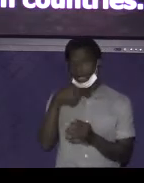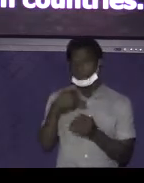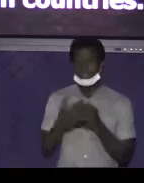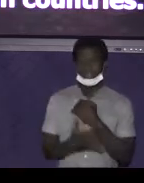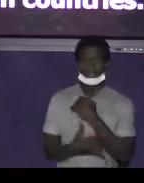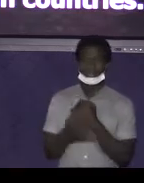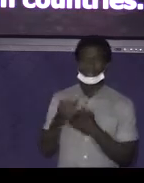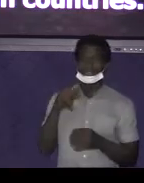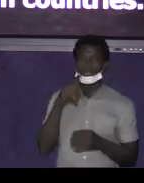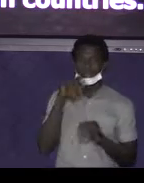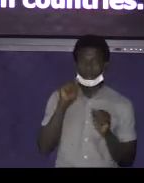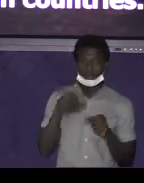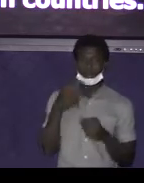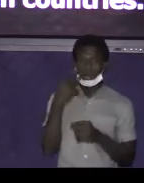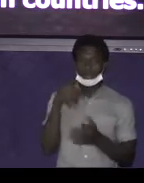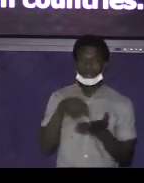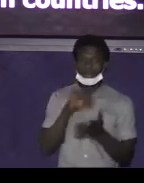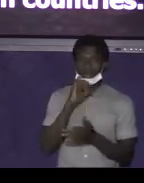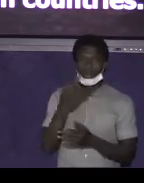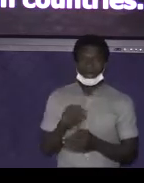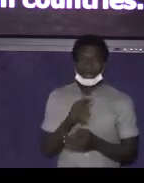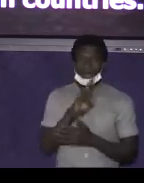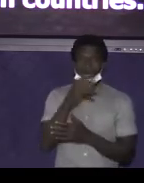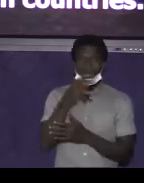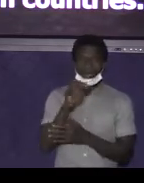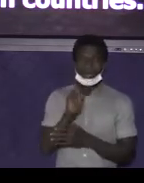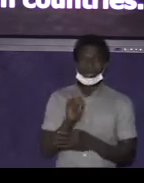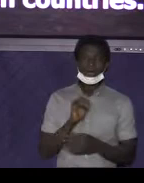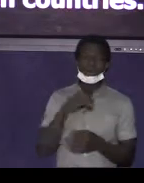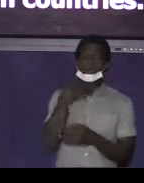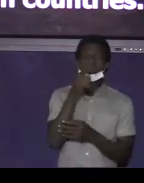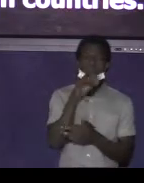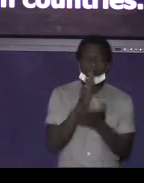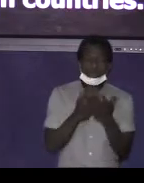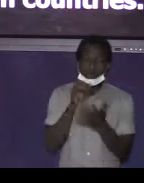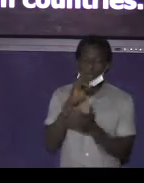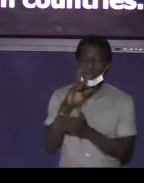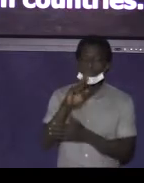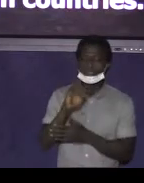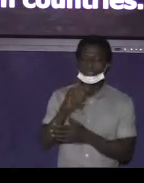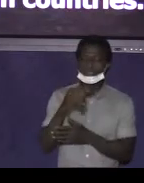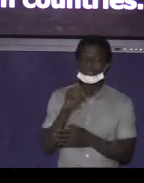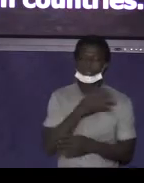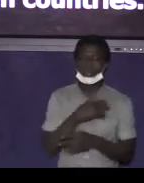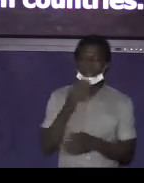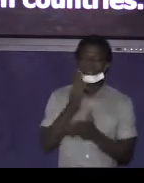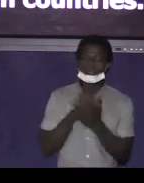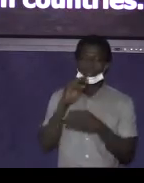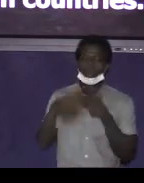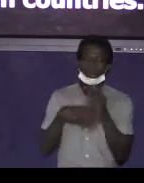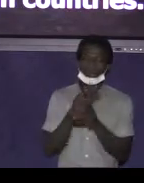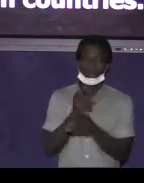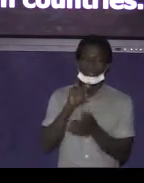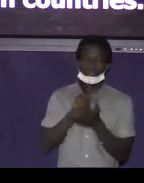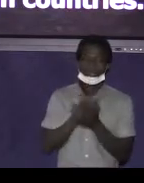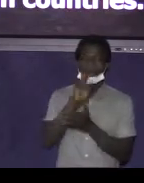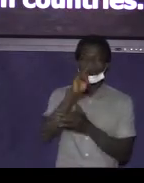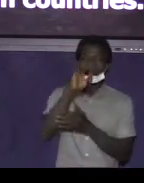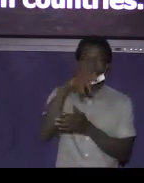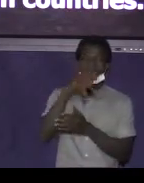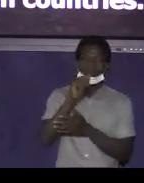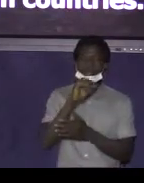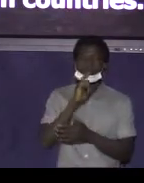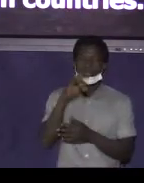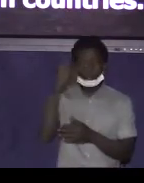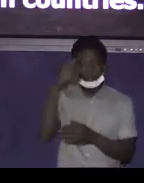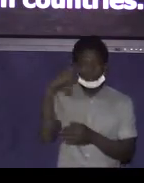African countries. We can say this is the regional, you know, I told you some are regional, some are global. So that is NEPAD. It's only